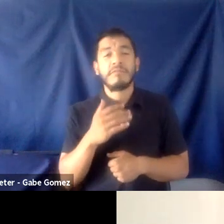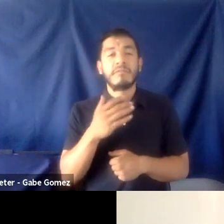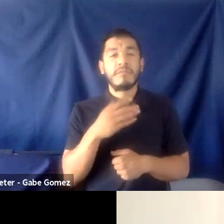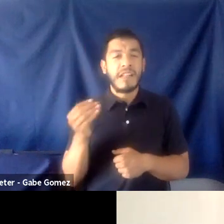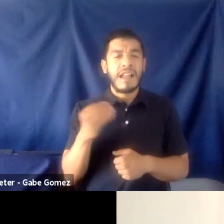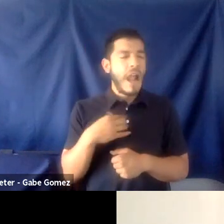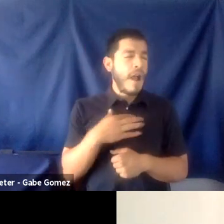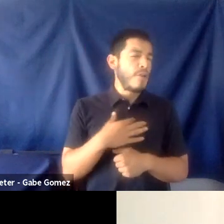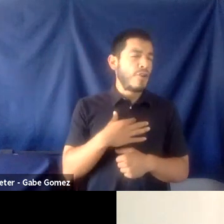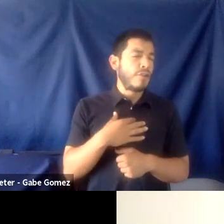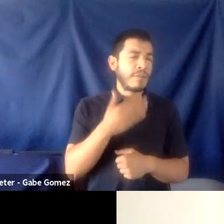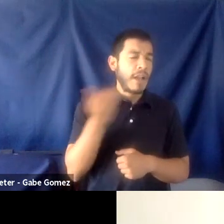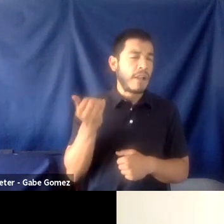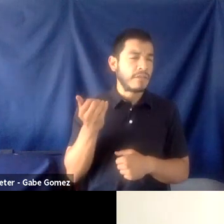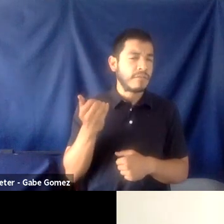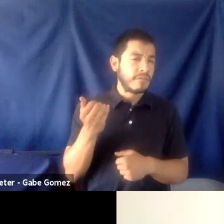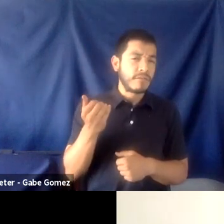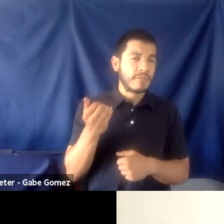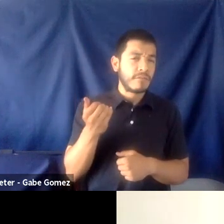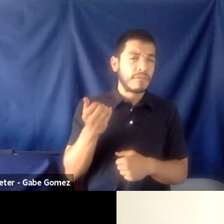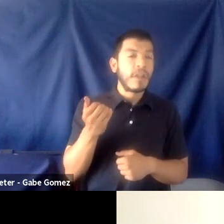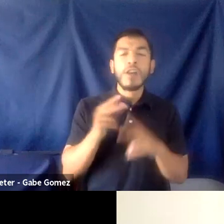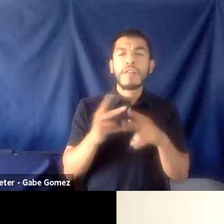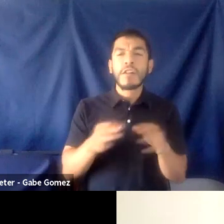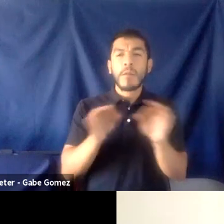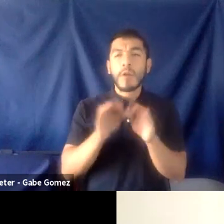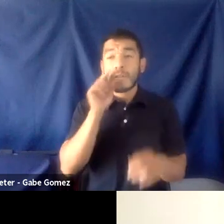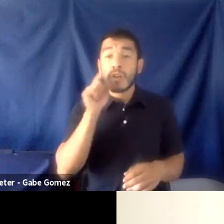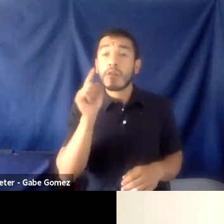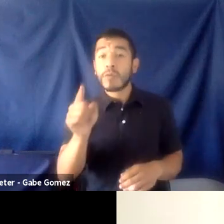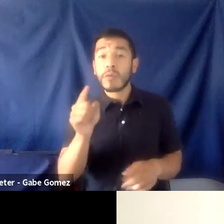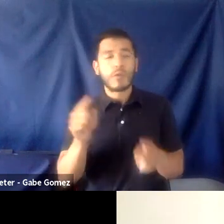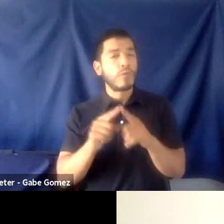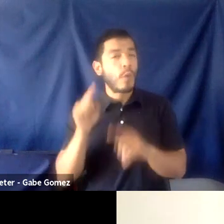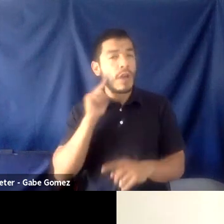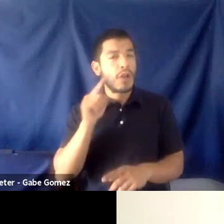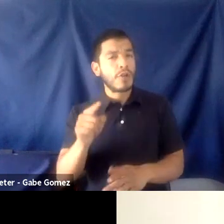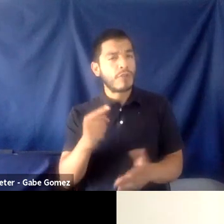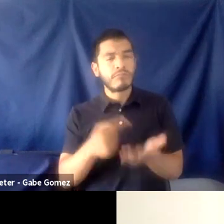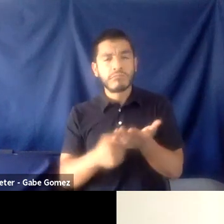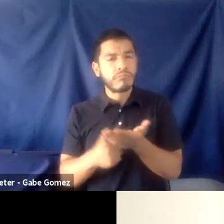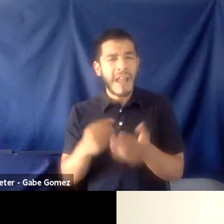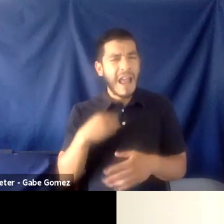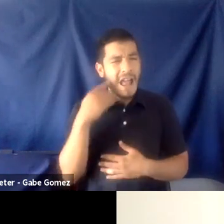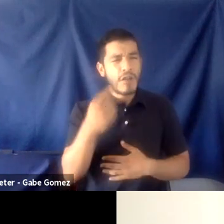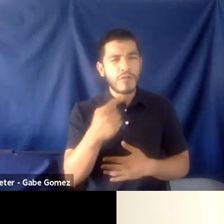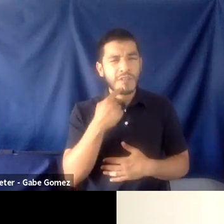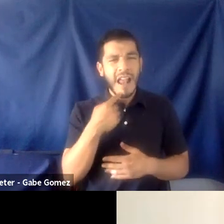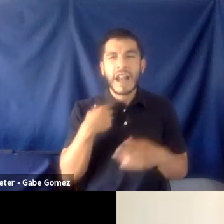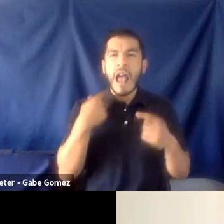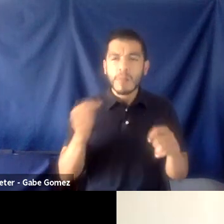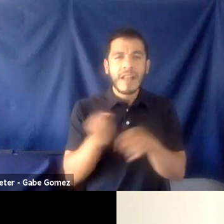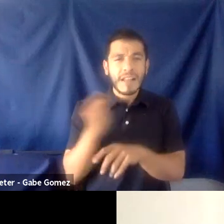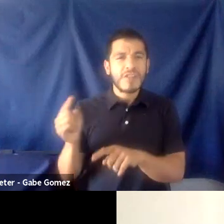I'm curious because it was important for you to hear her say that. And I know you said, like, I'm trying to get her to answer